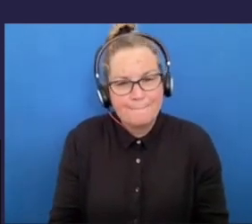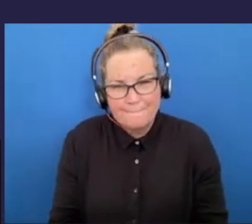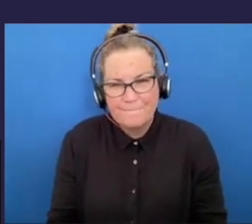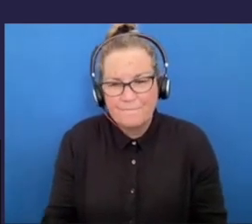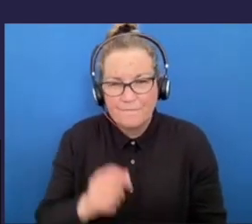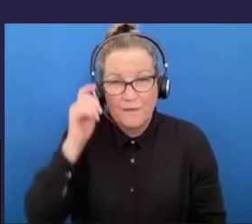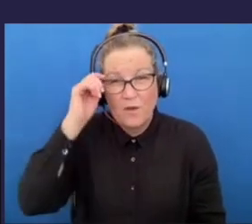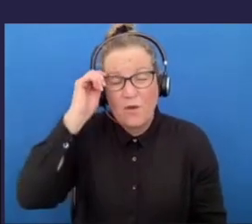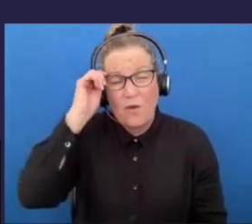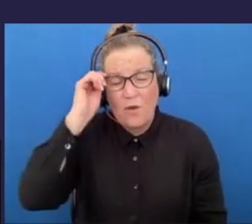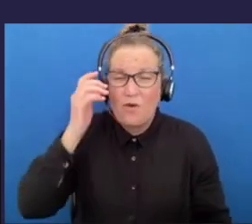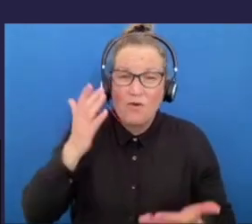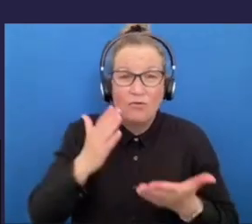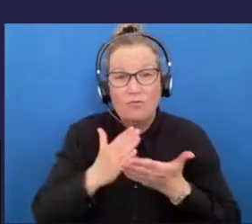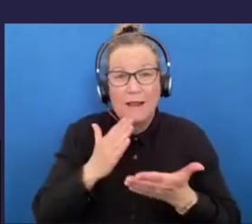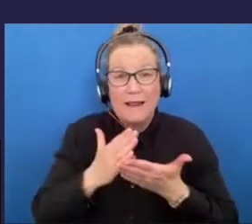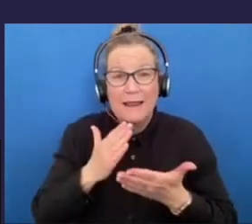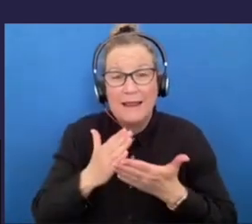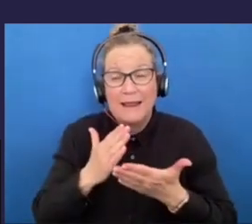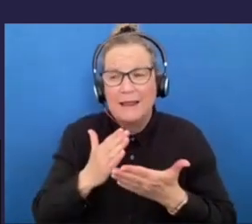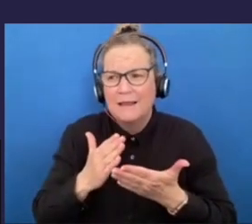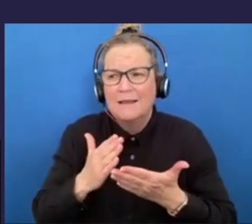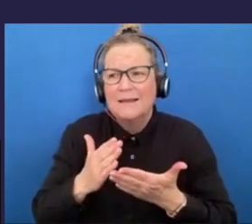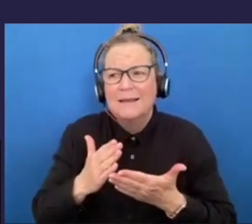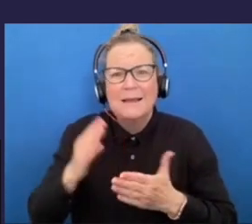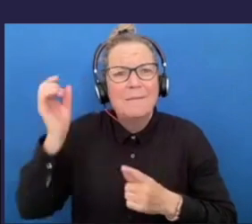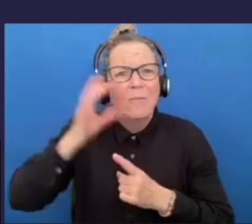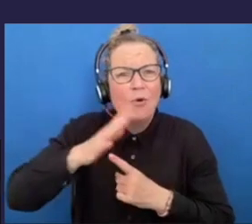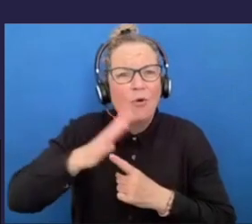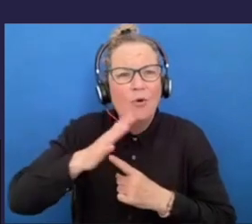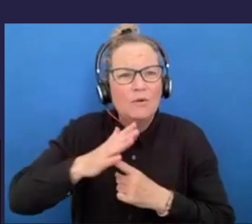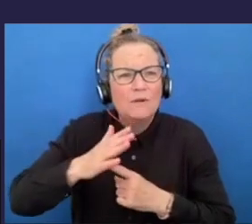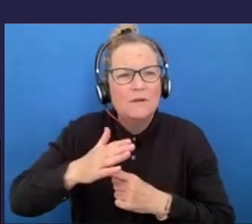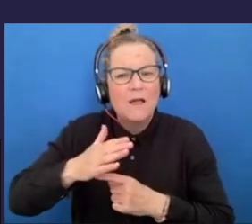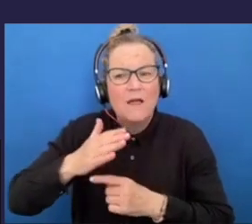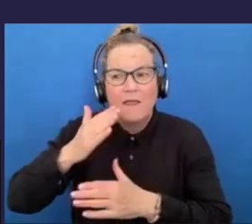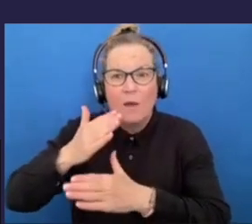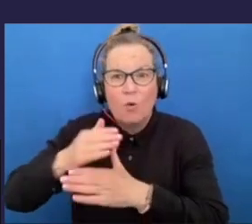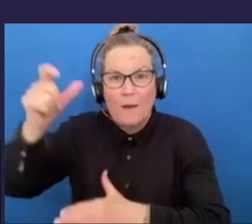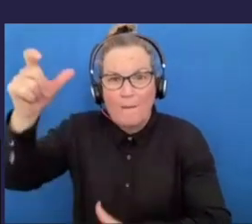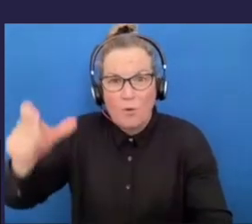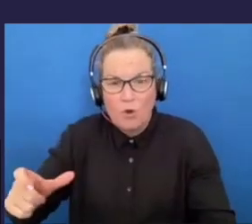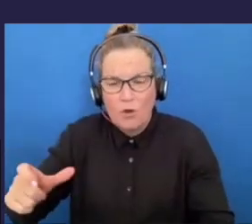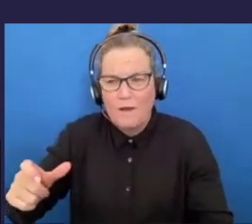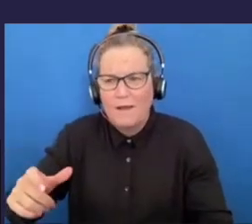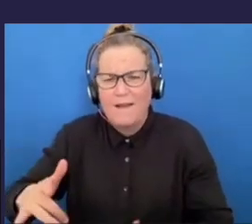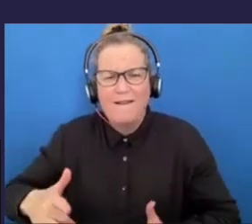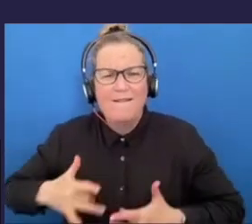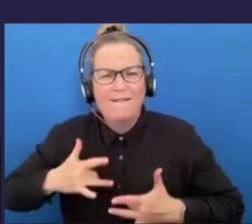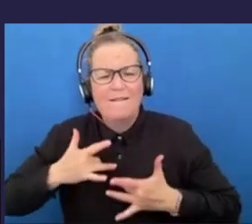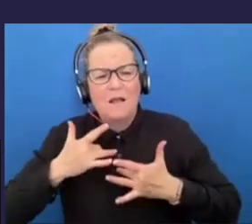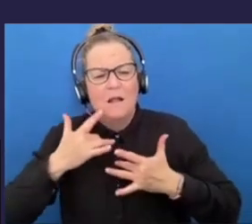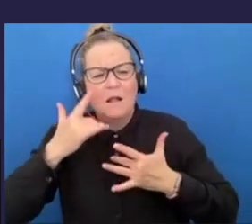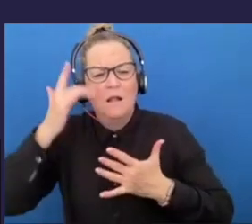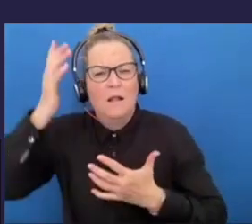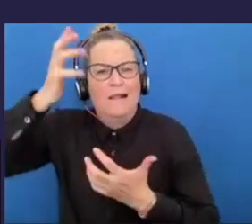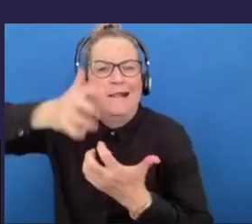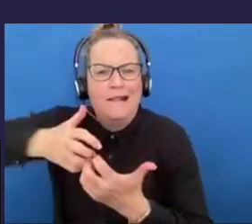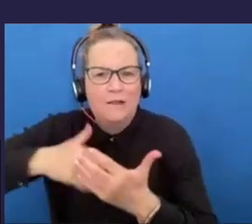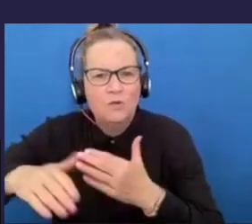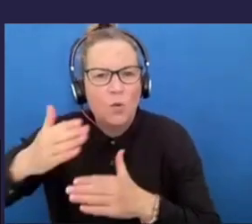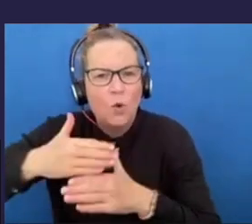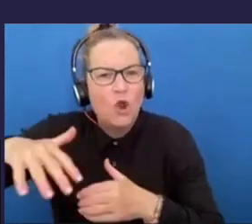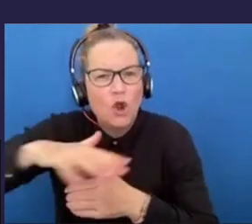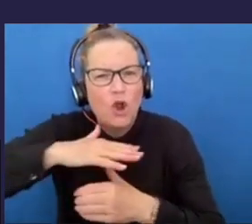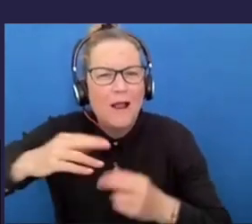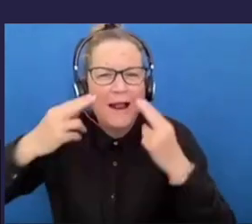overriding theme is always for the worker to experience a natural sense of learning and belonging to the culture of the worksite. This has to begin at the